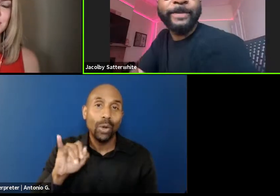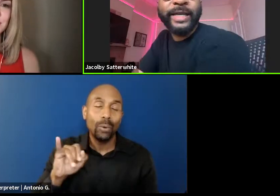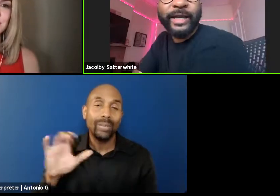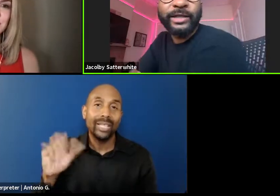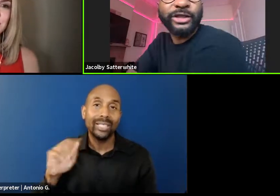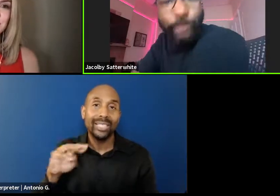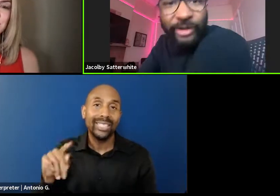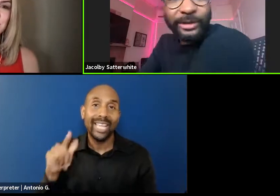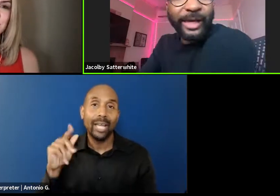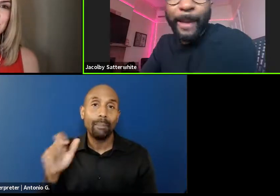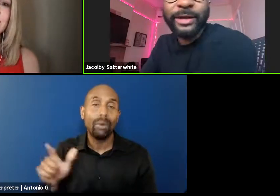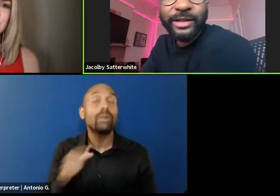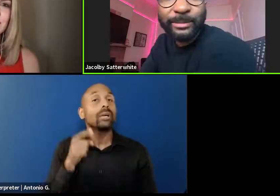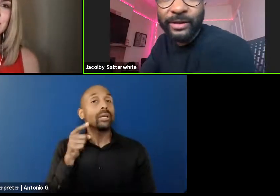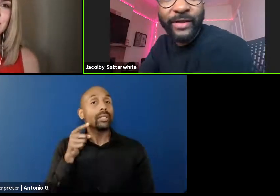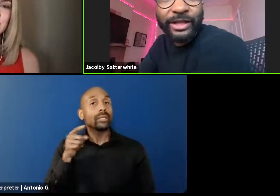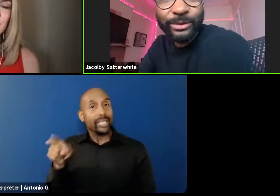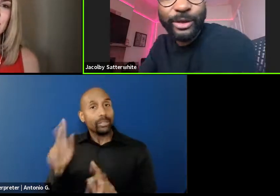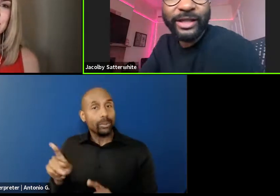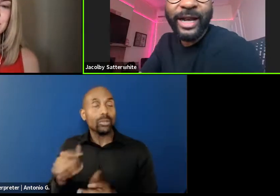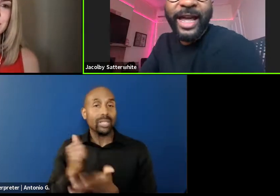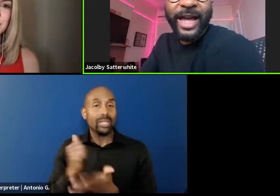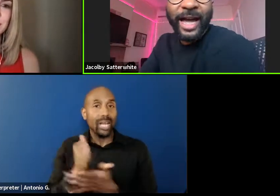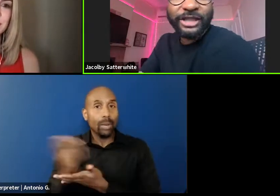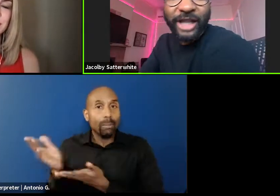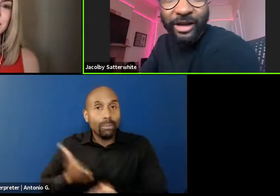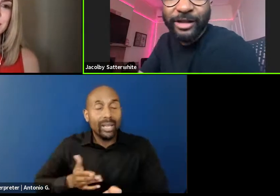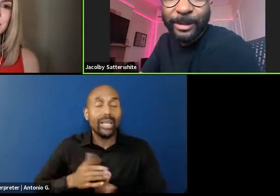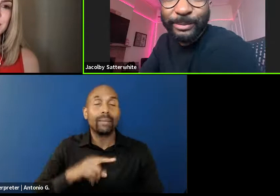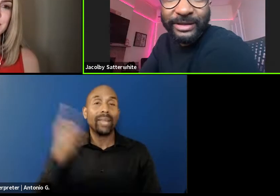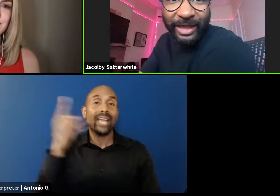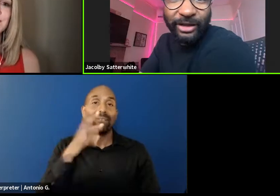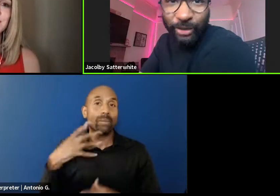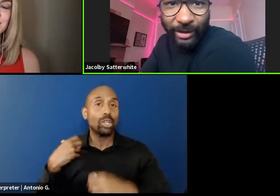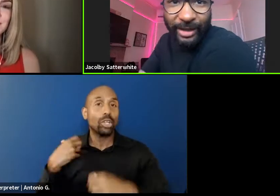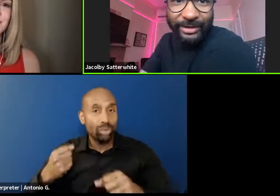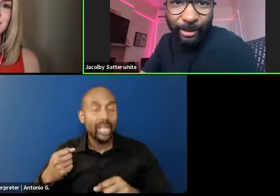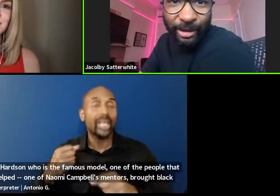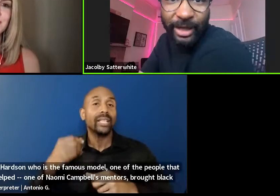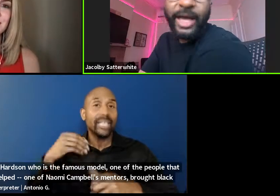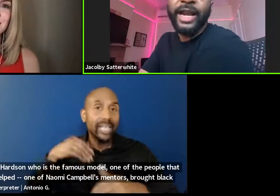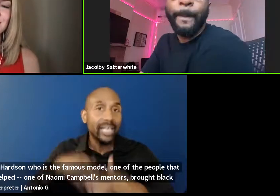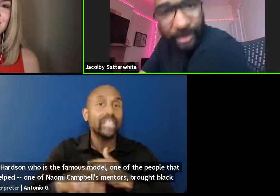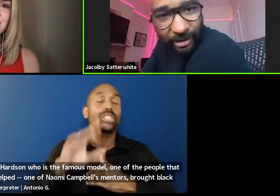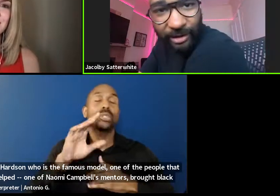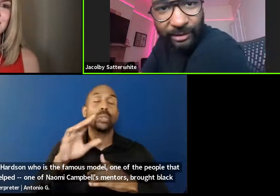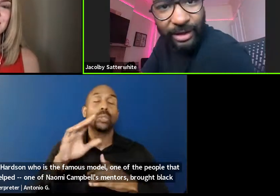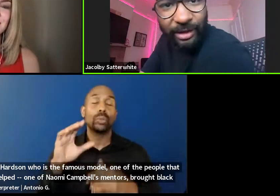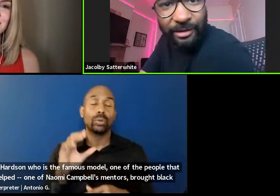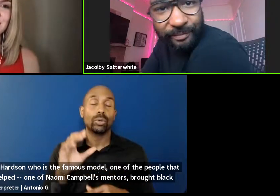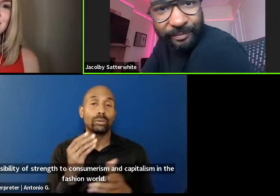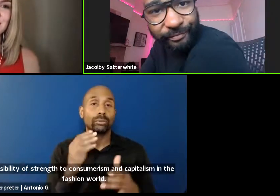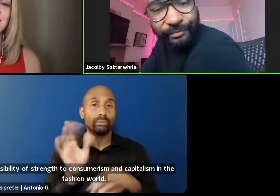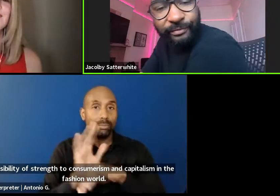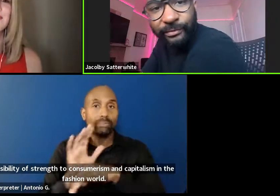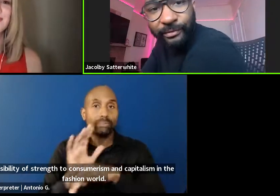like consumerism, capitalism in the fashion world. And I shot her upstate during that summer, and I put her in the